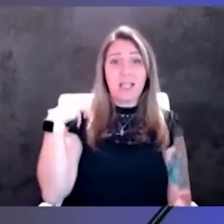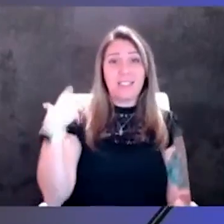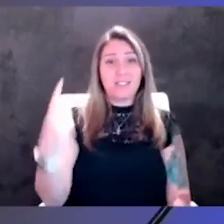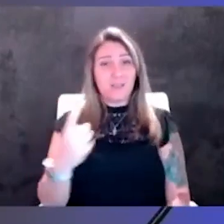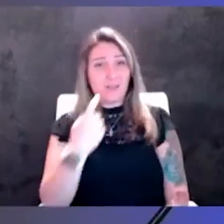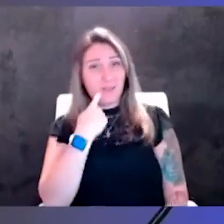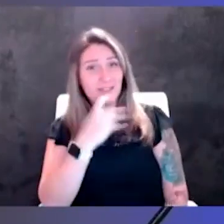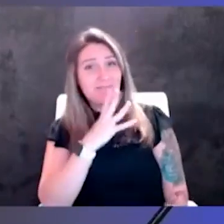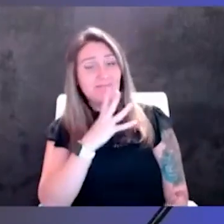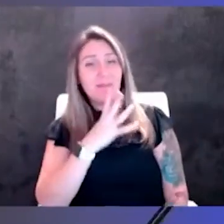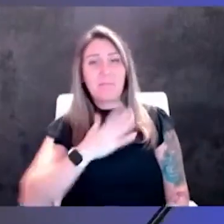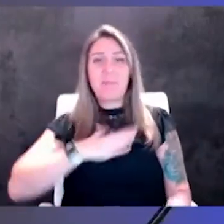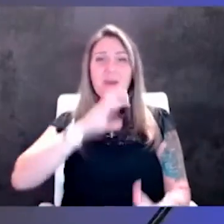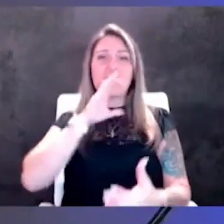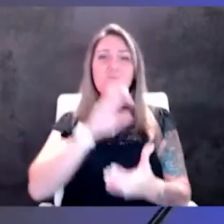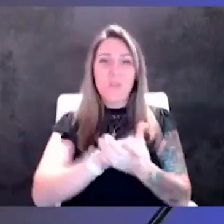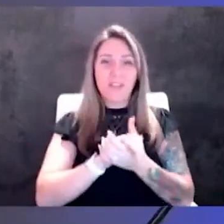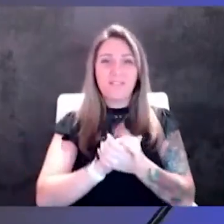wife.